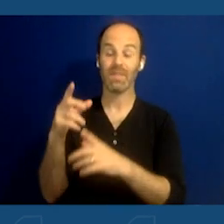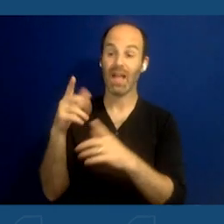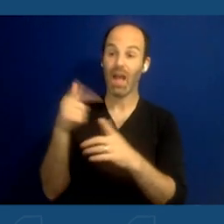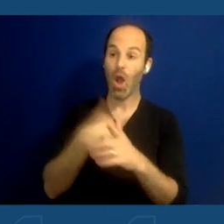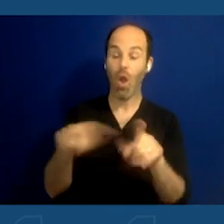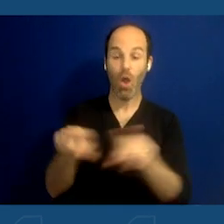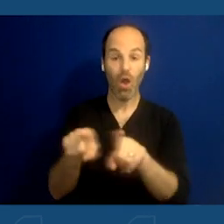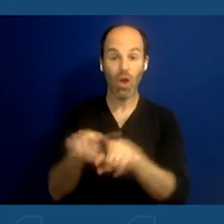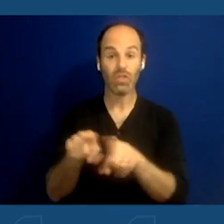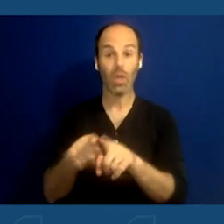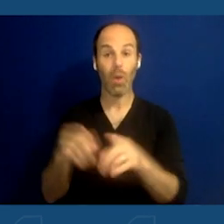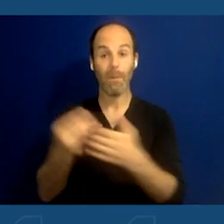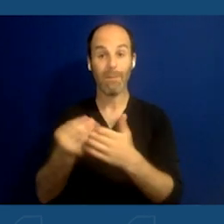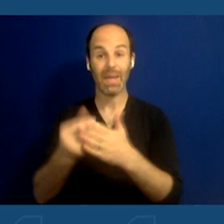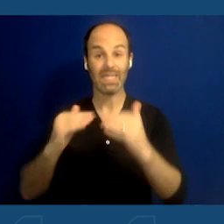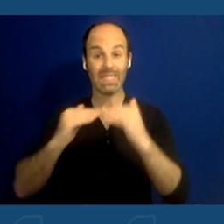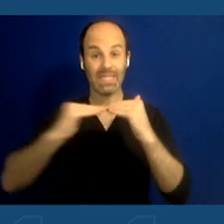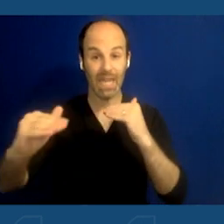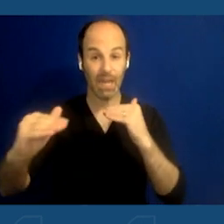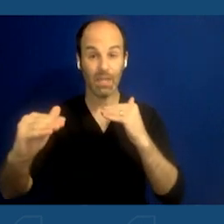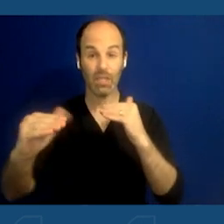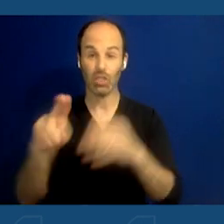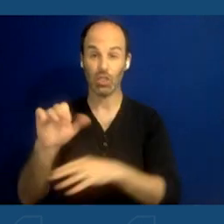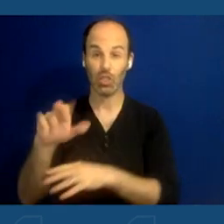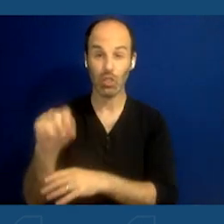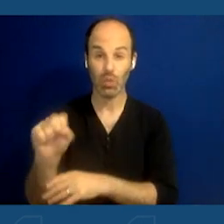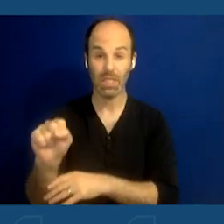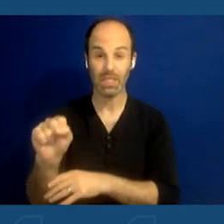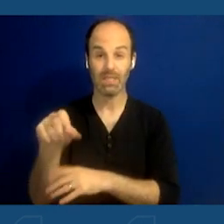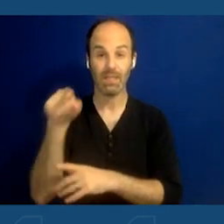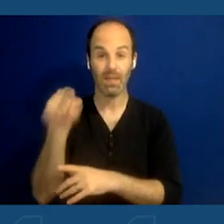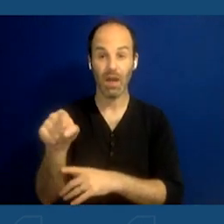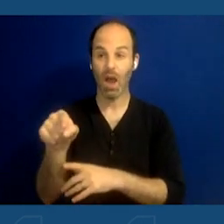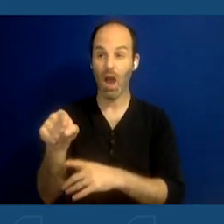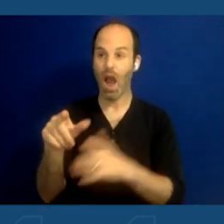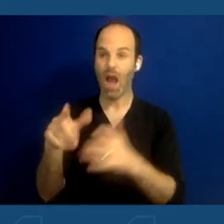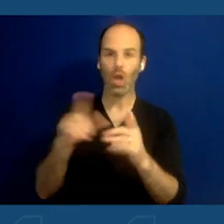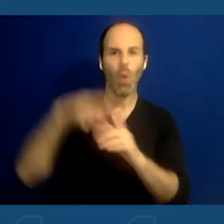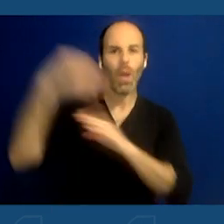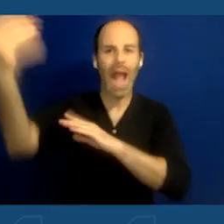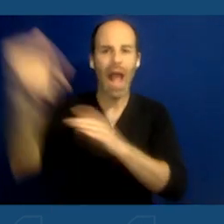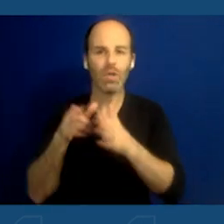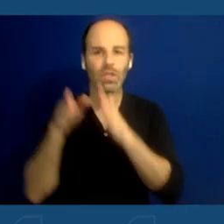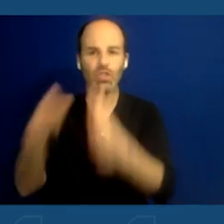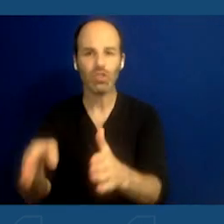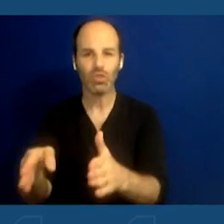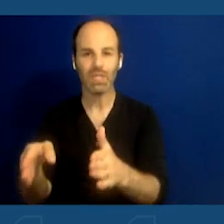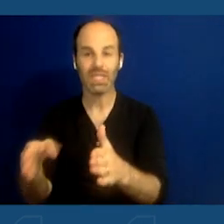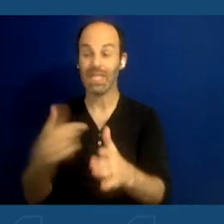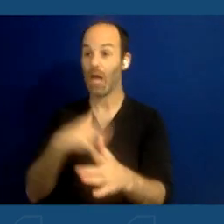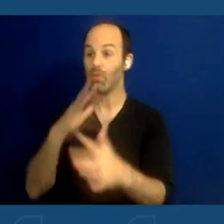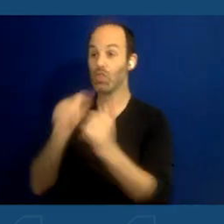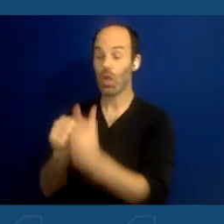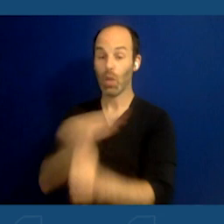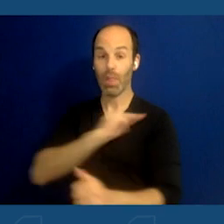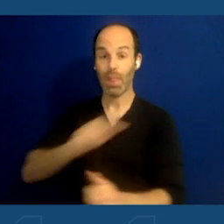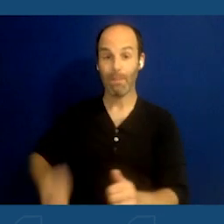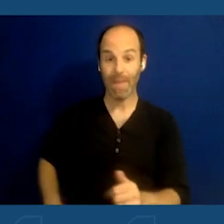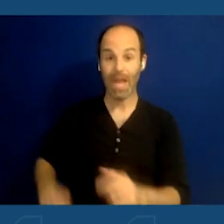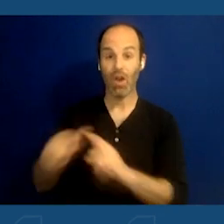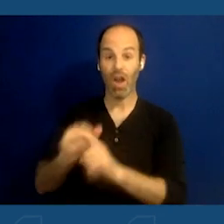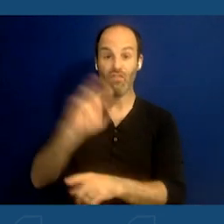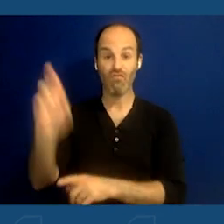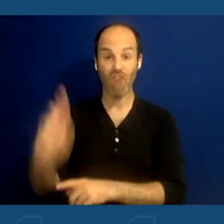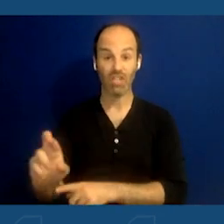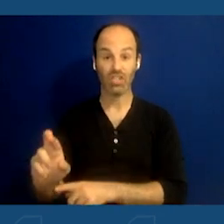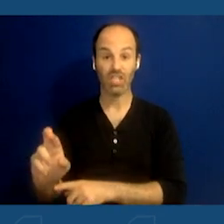in the streets, something I spoke to Mayor Malik Evans about when I was in Rochester at the very sad